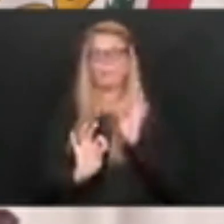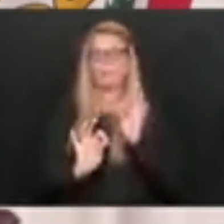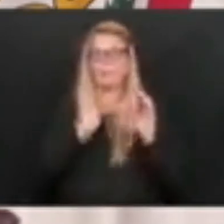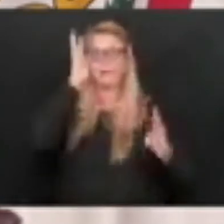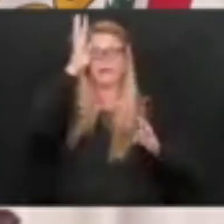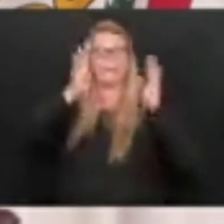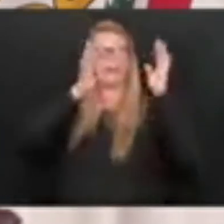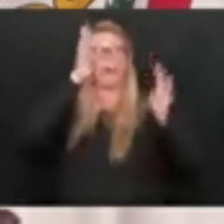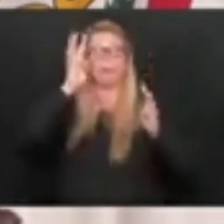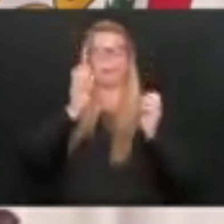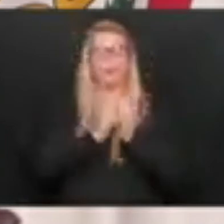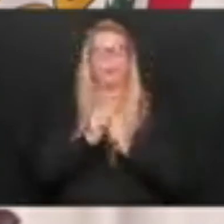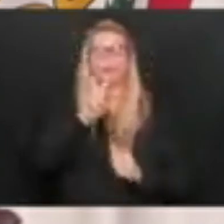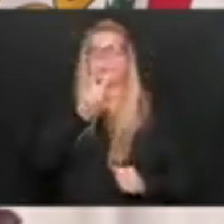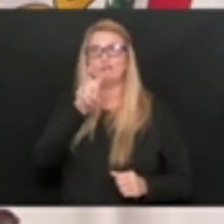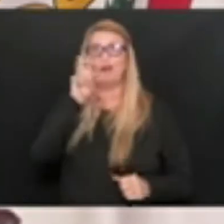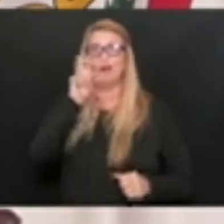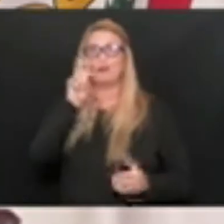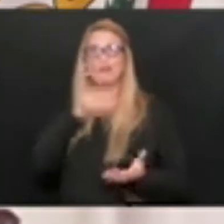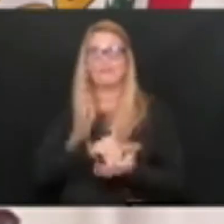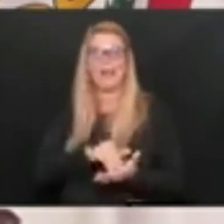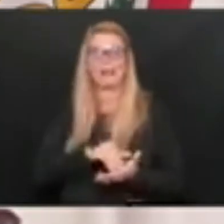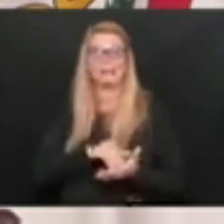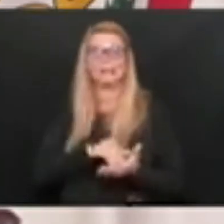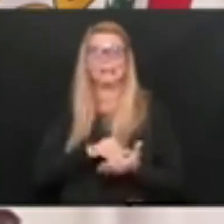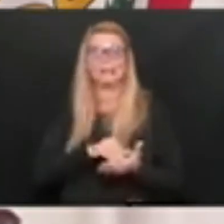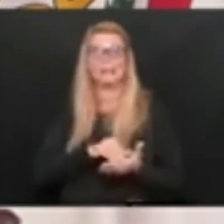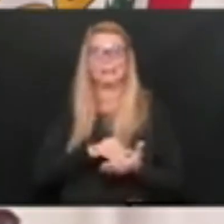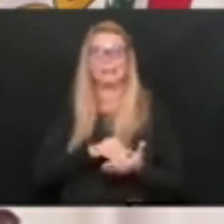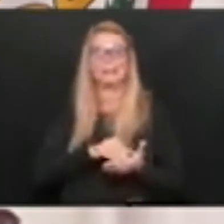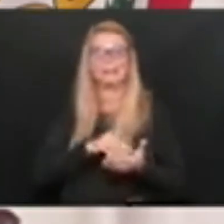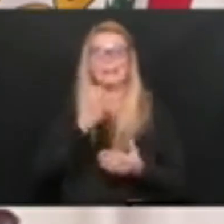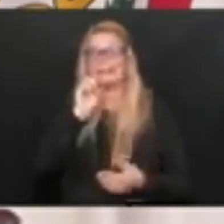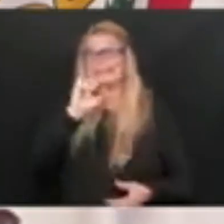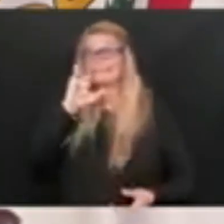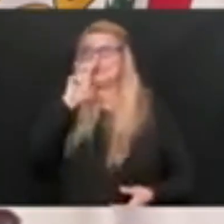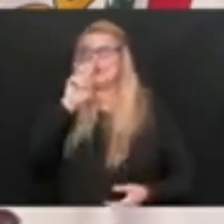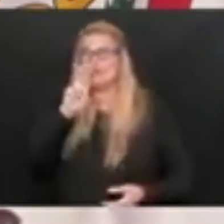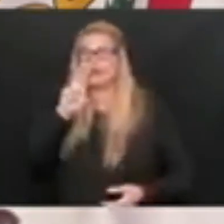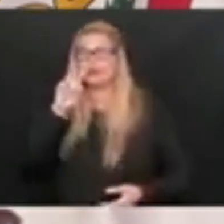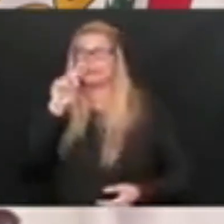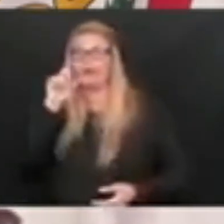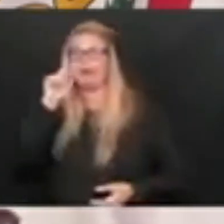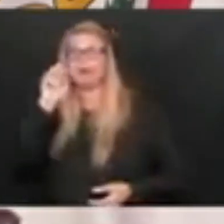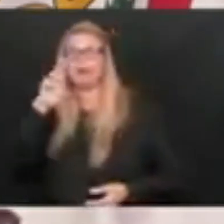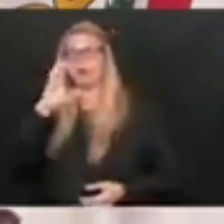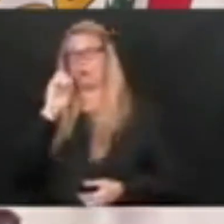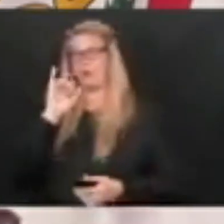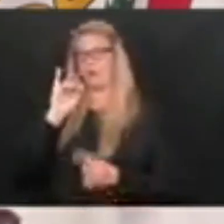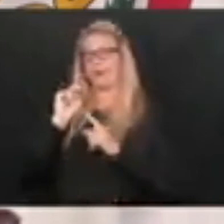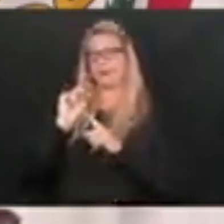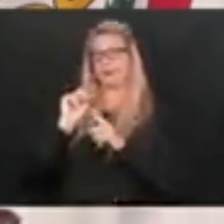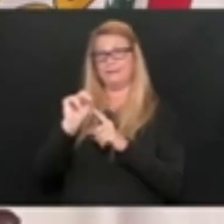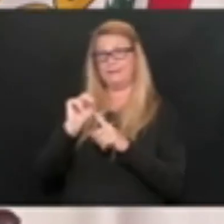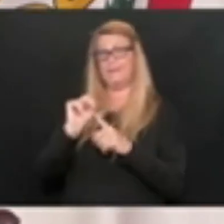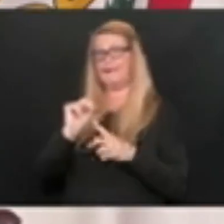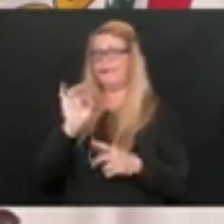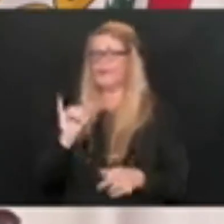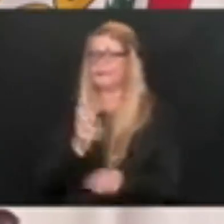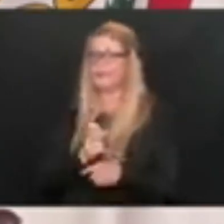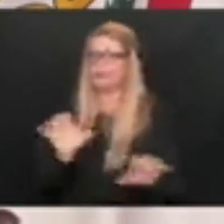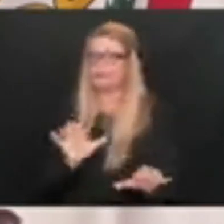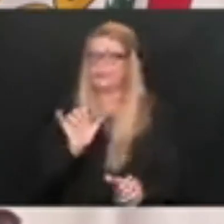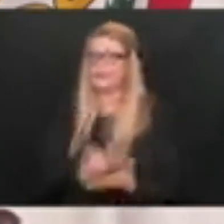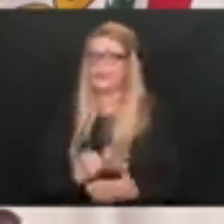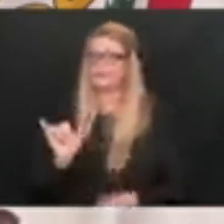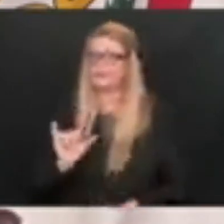with 200,000 plus silver dollars is very, very difficult to do. And so my people haven't